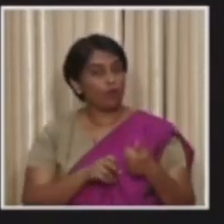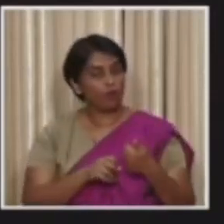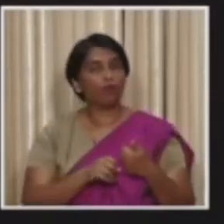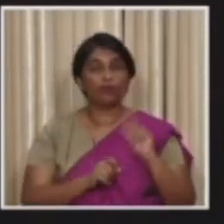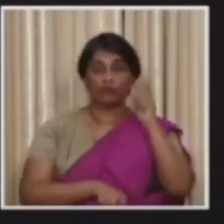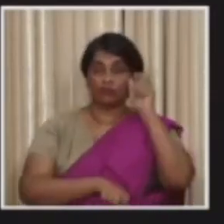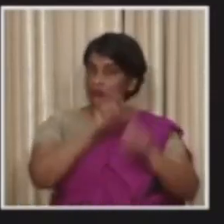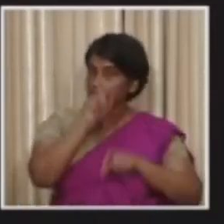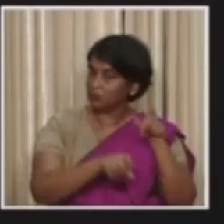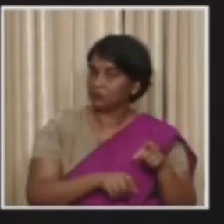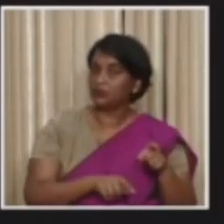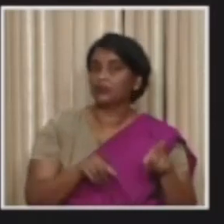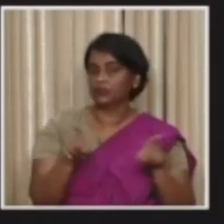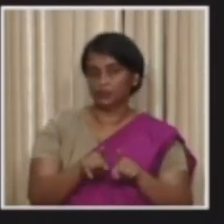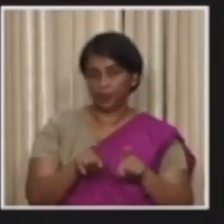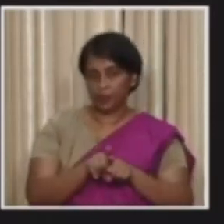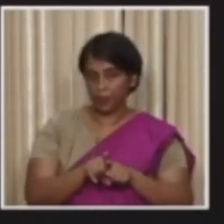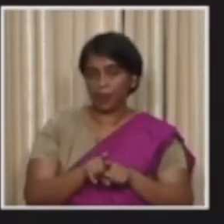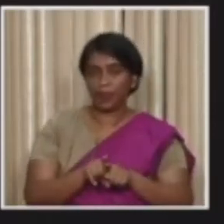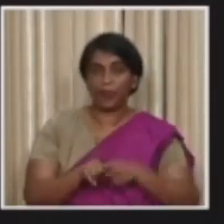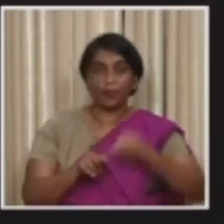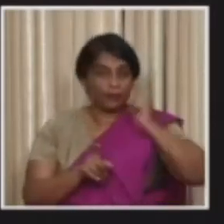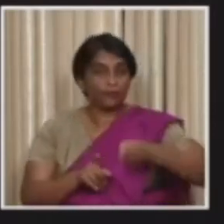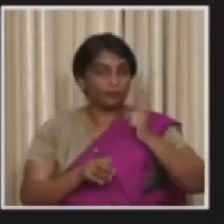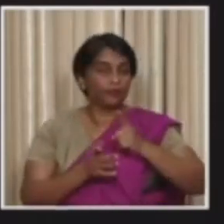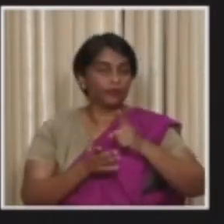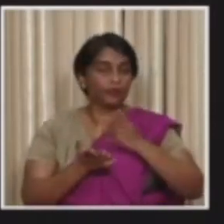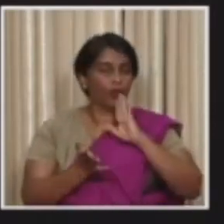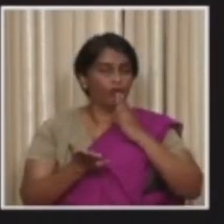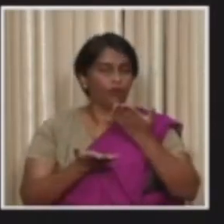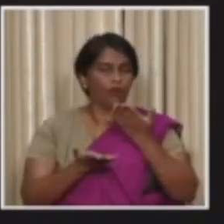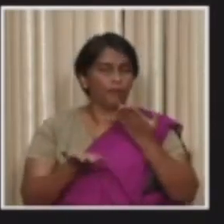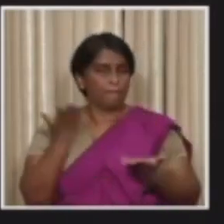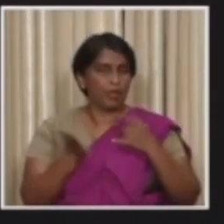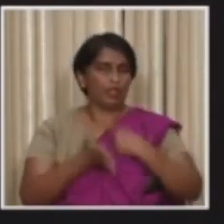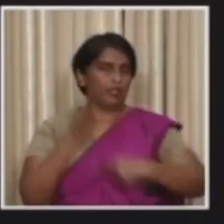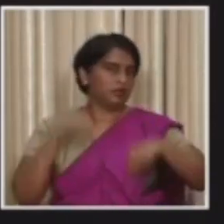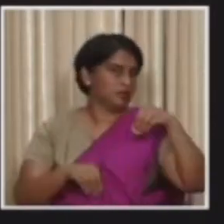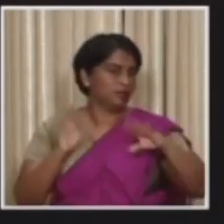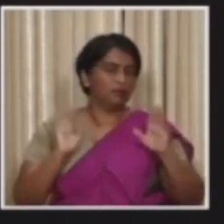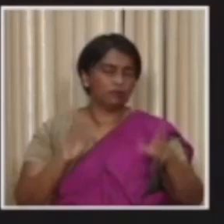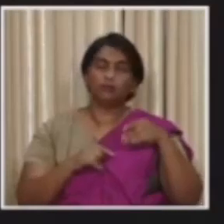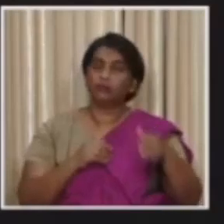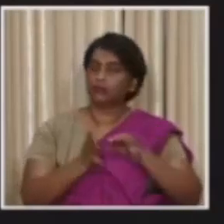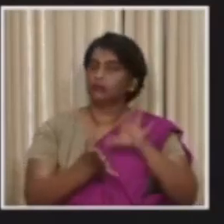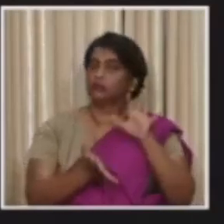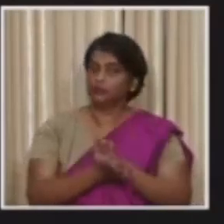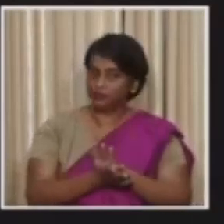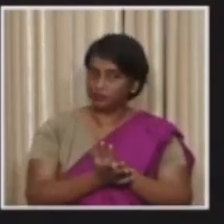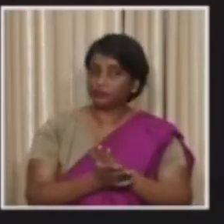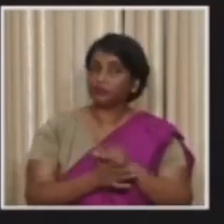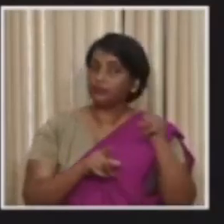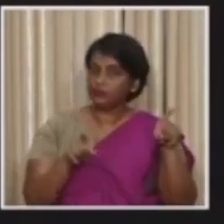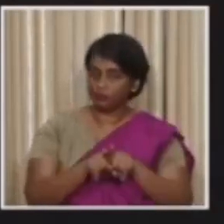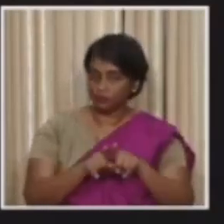shouldn't politicize it, either pro-government or anti-government. We should allow an independent hand